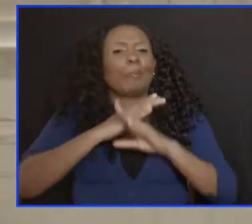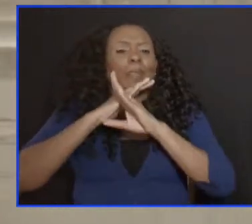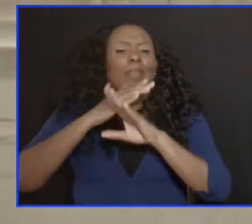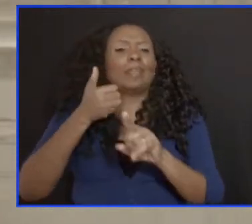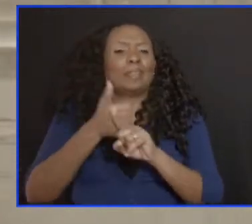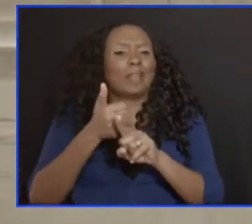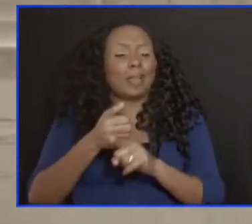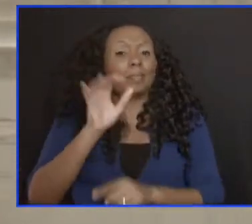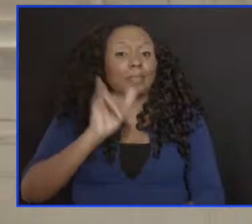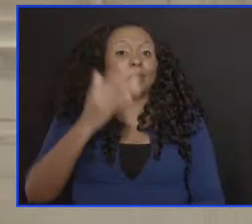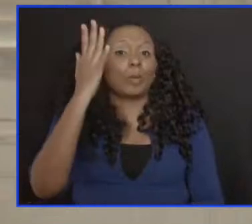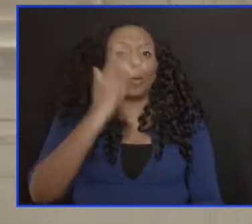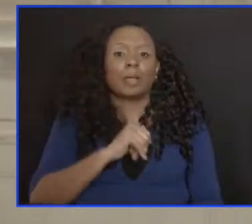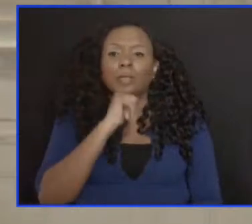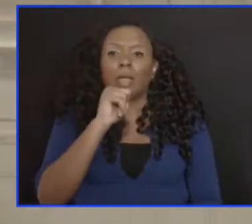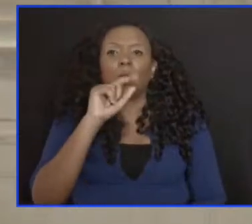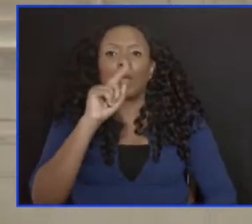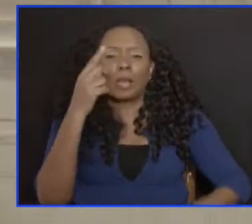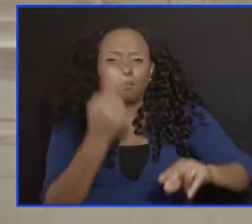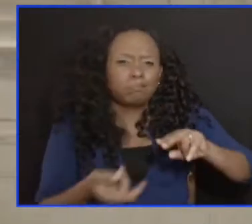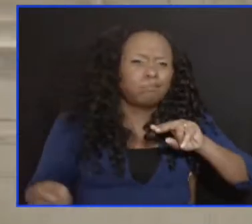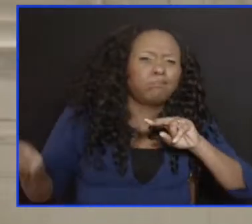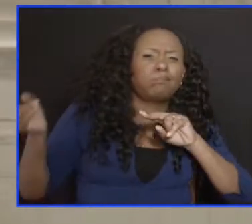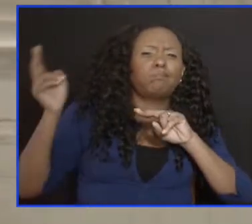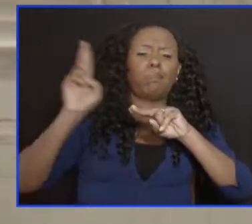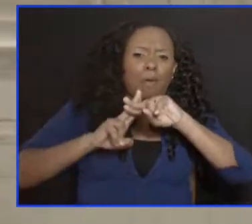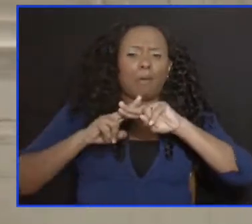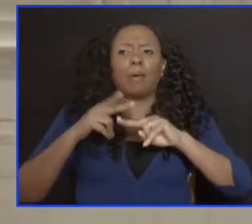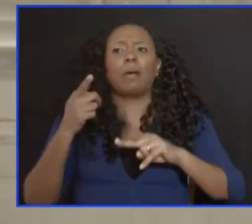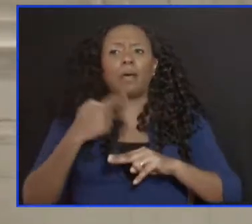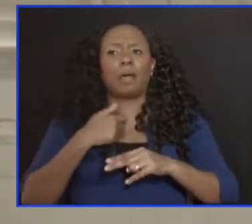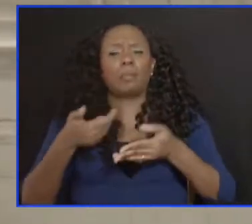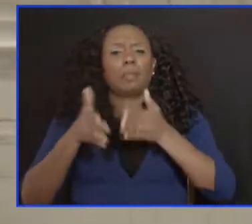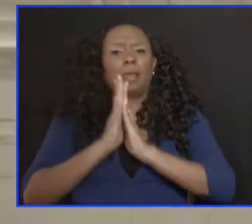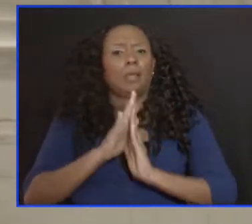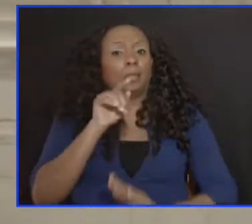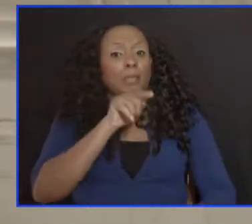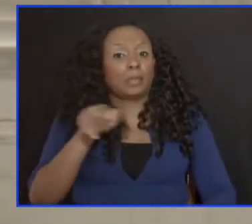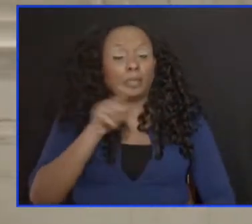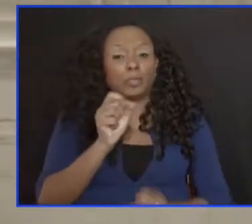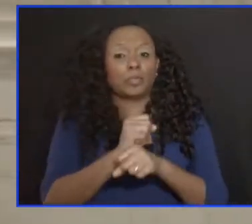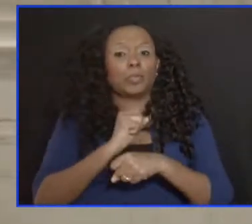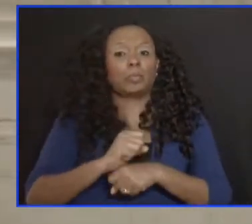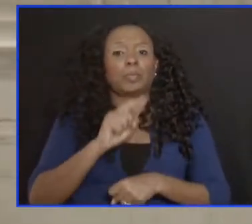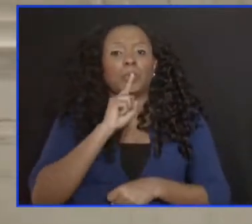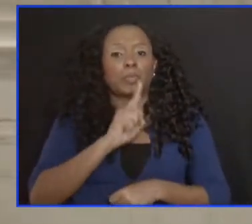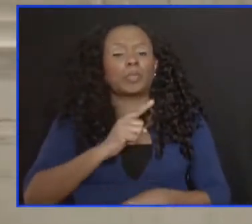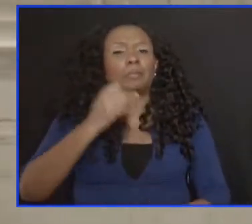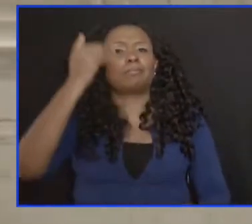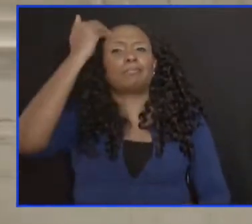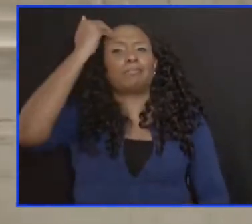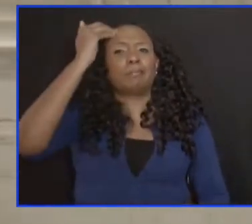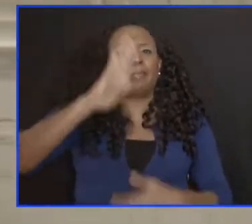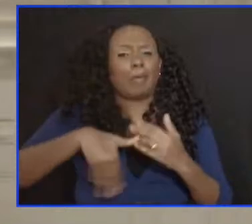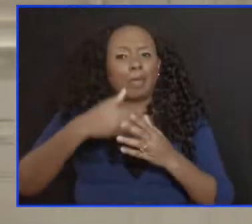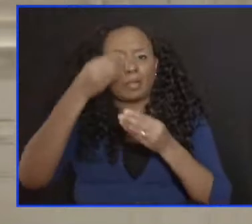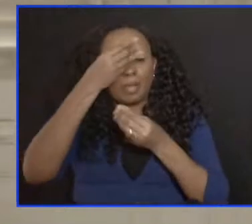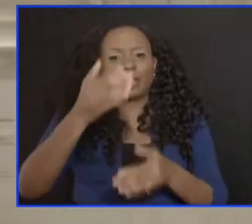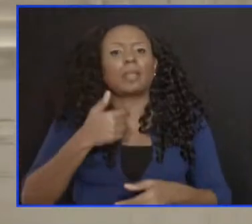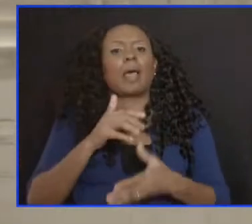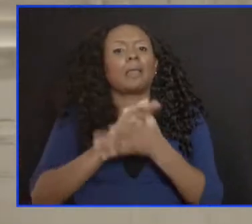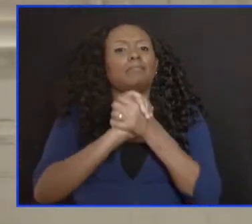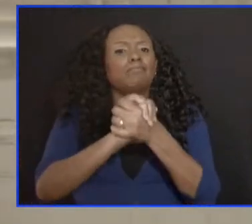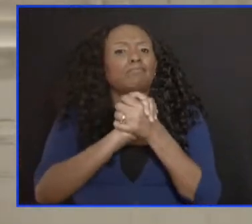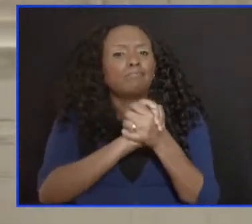them the information, I expect they will act on it. And I'm asking you to act on this information that I've given you today. So congratulate you